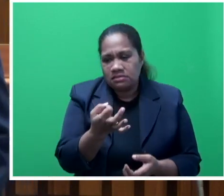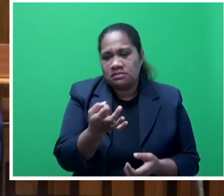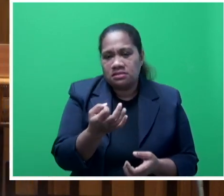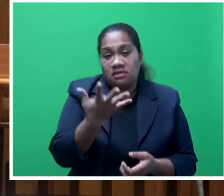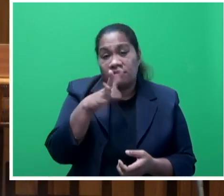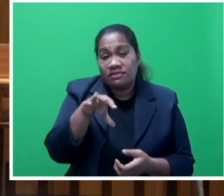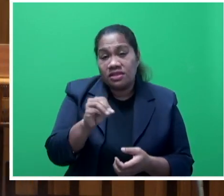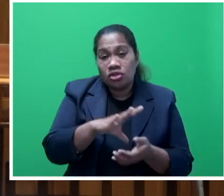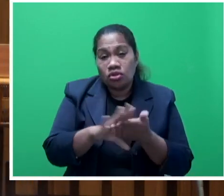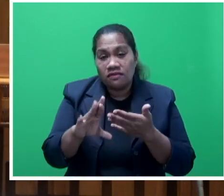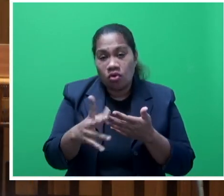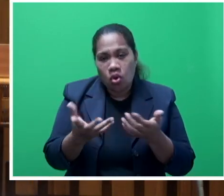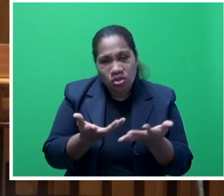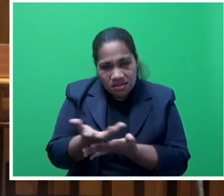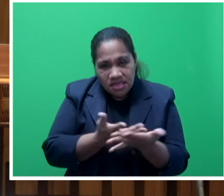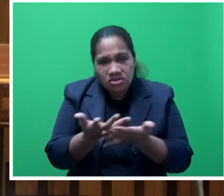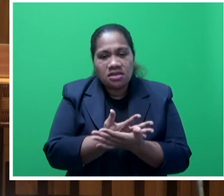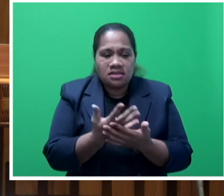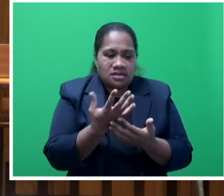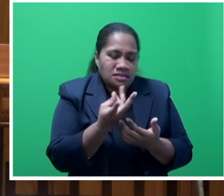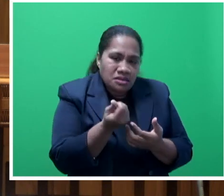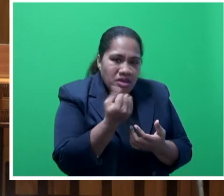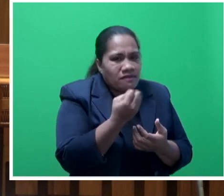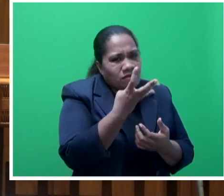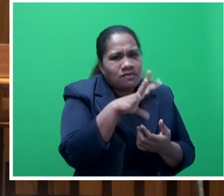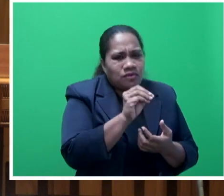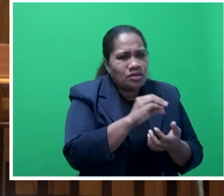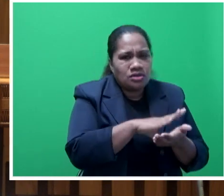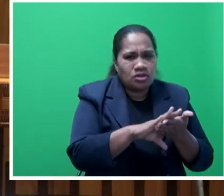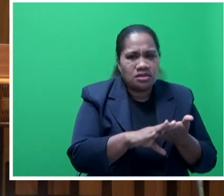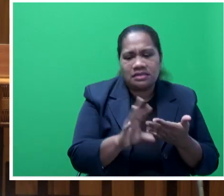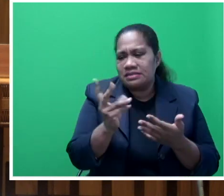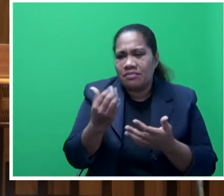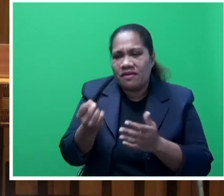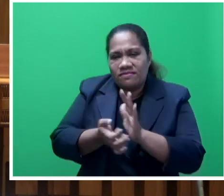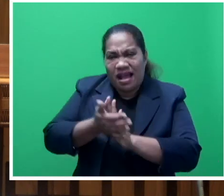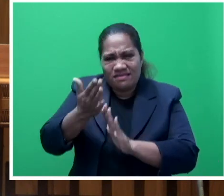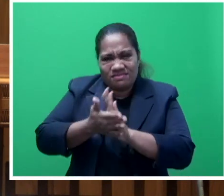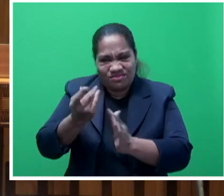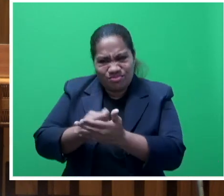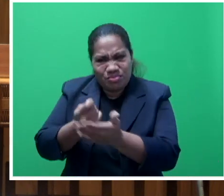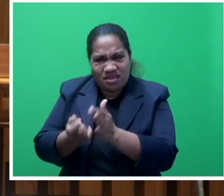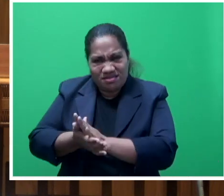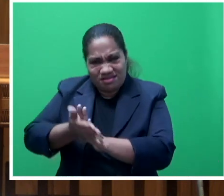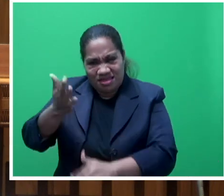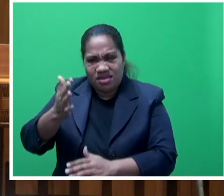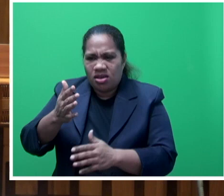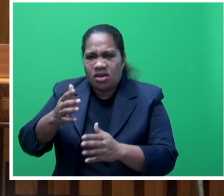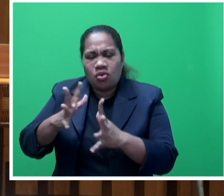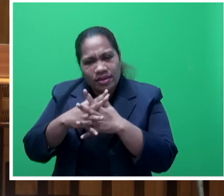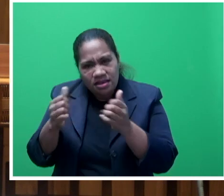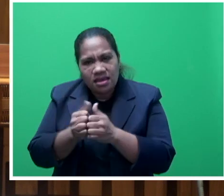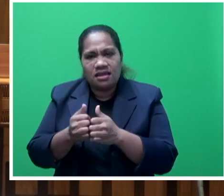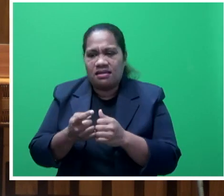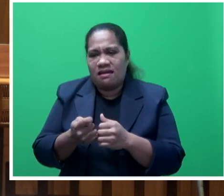Some wanted $40. Some wanted a higher rate after 4:30 p.m. Some wanted different rates on weekends. So we